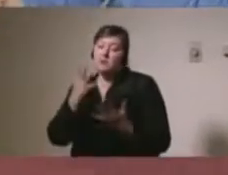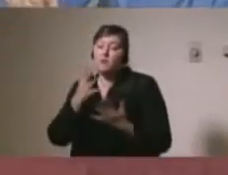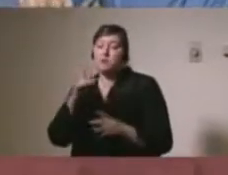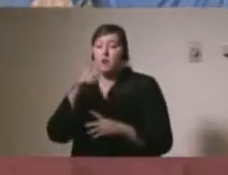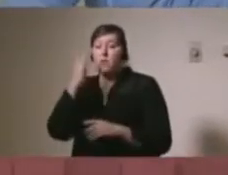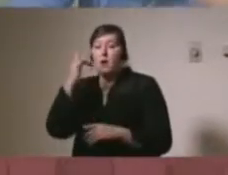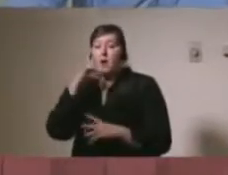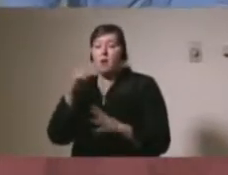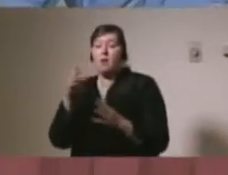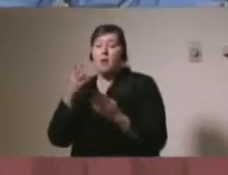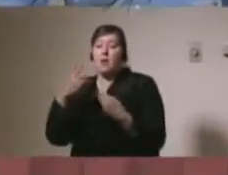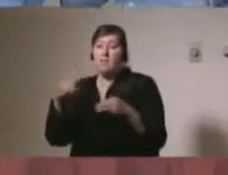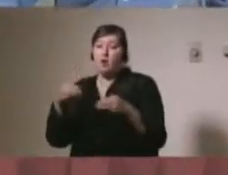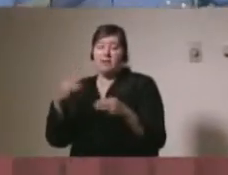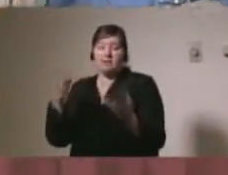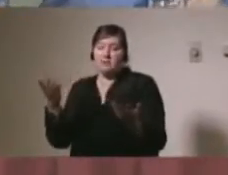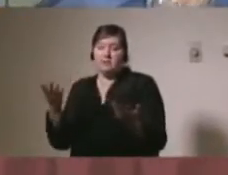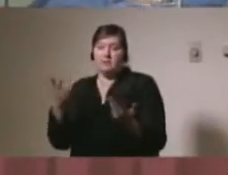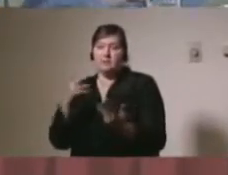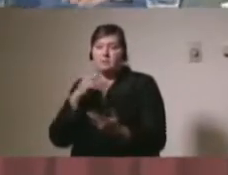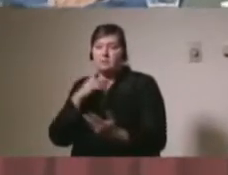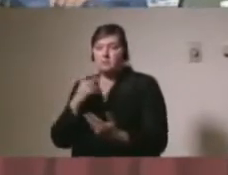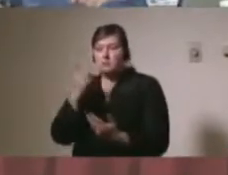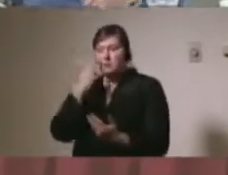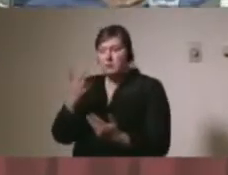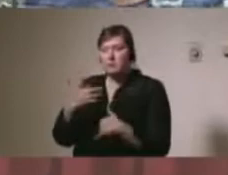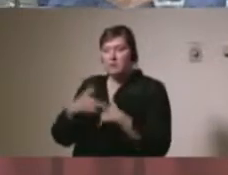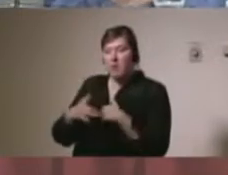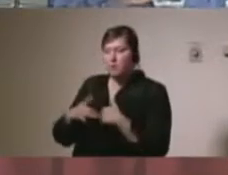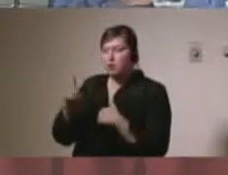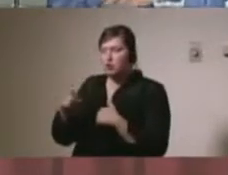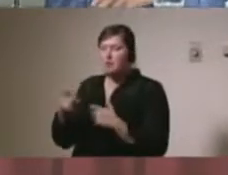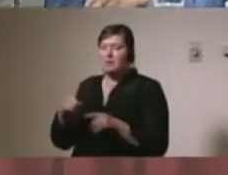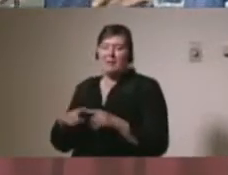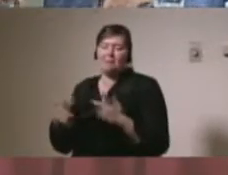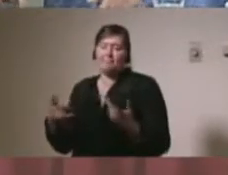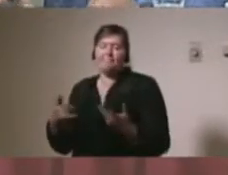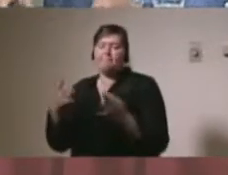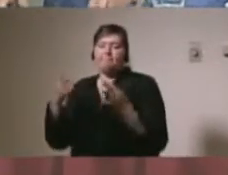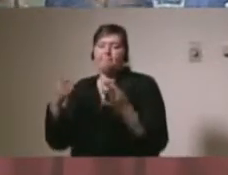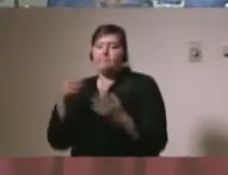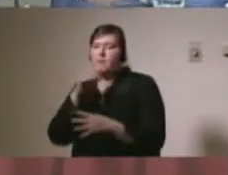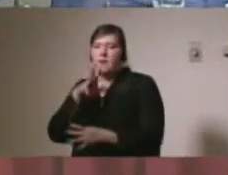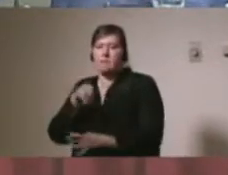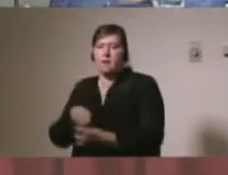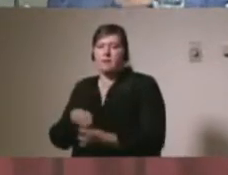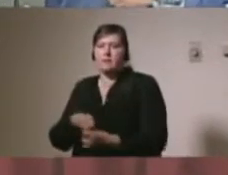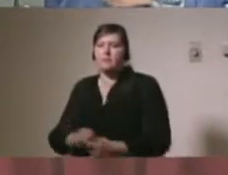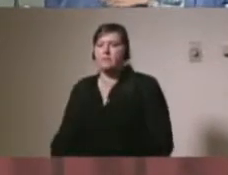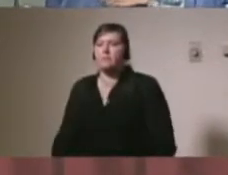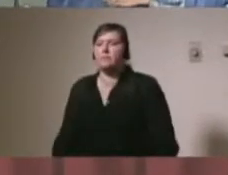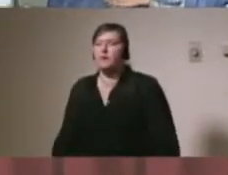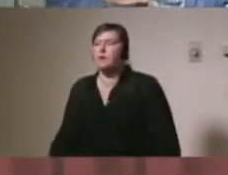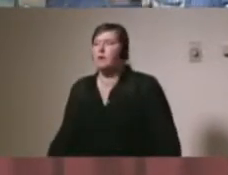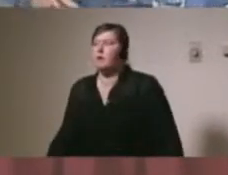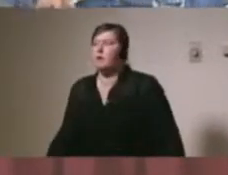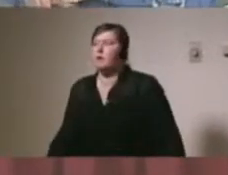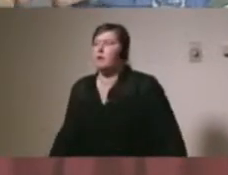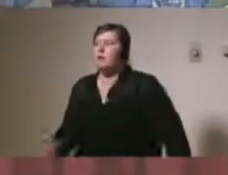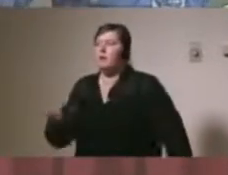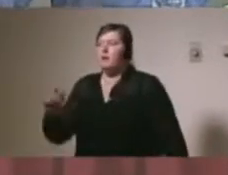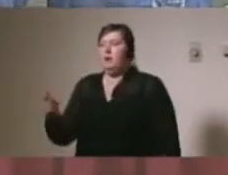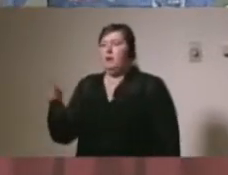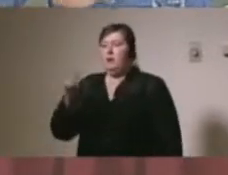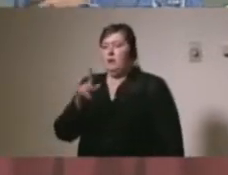Oh, Ken first. Okay, Ken first. Ken. One thing I'd like to clarify is just even the role of